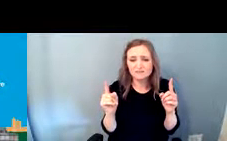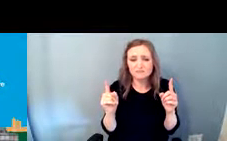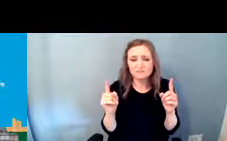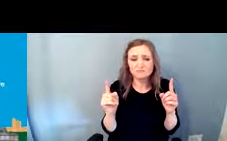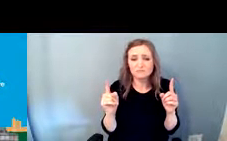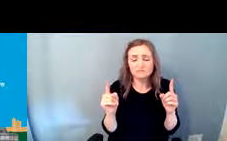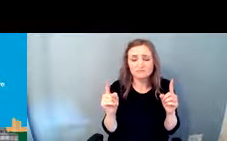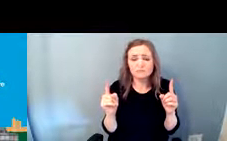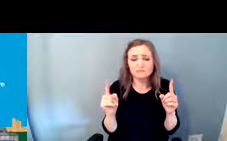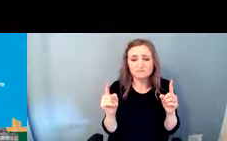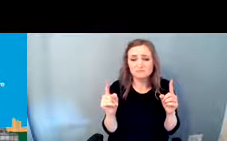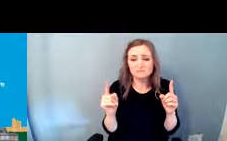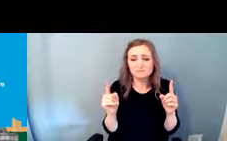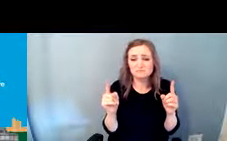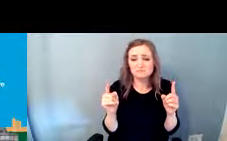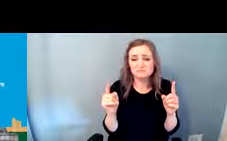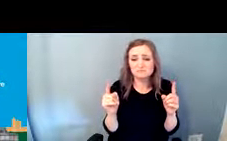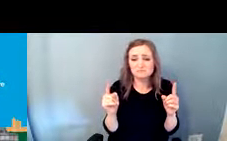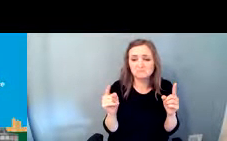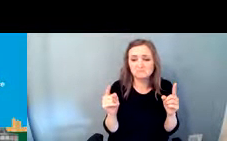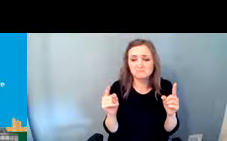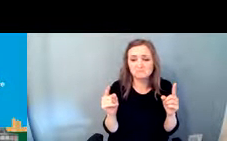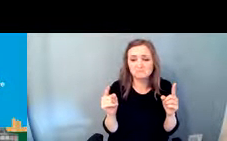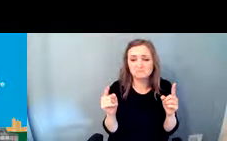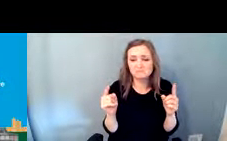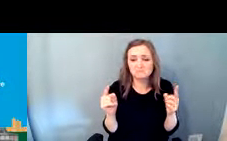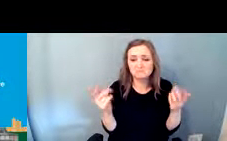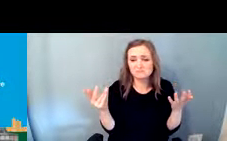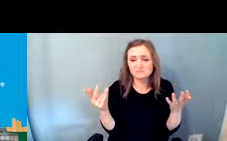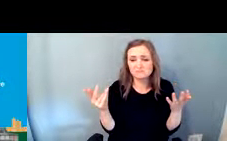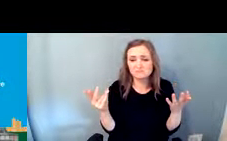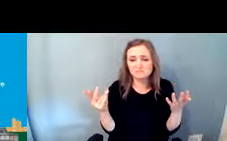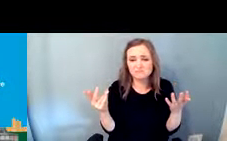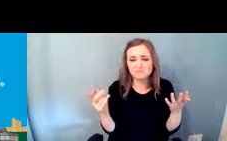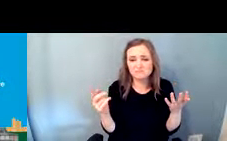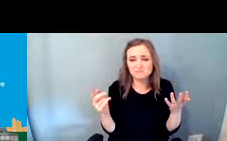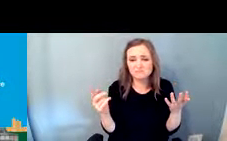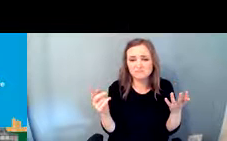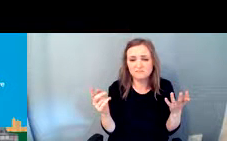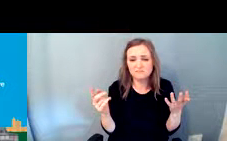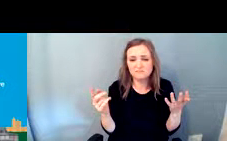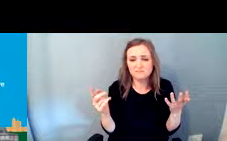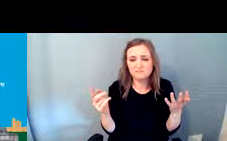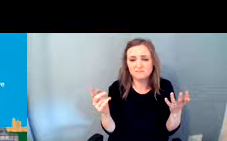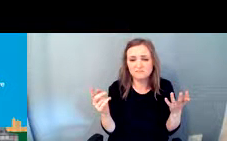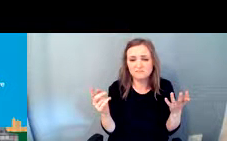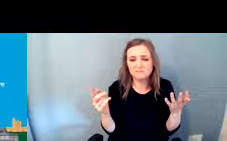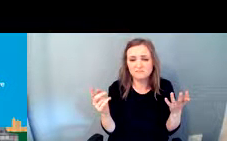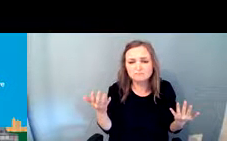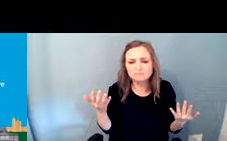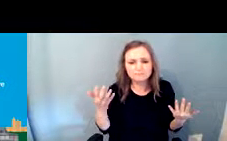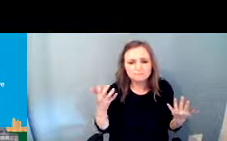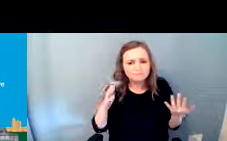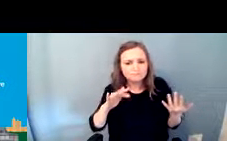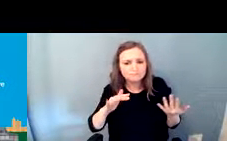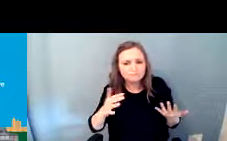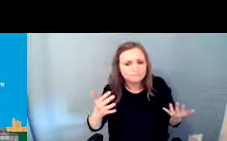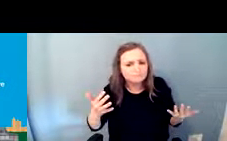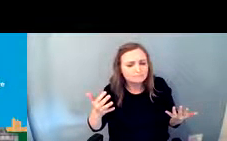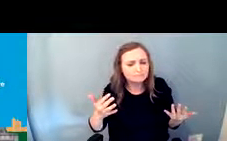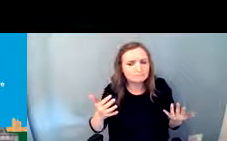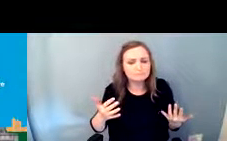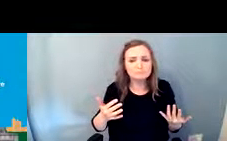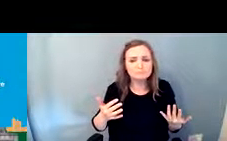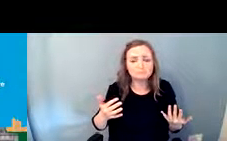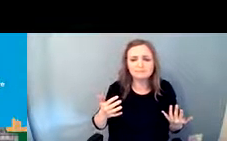given an option to people. In the same way, if I have a